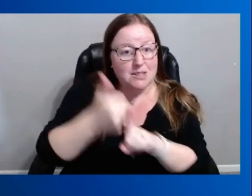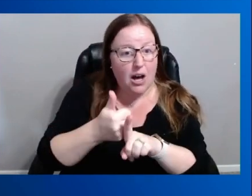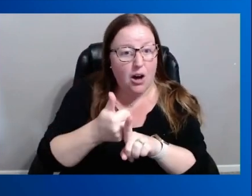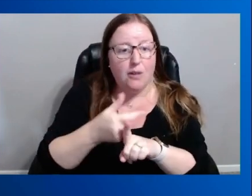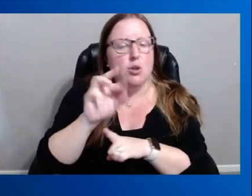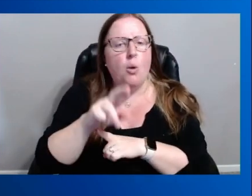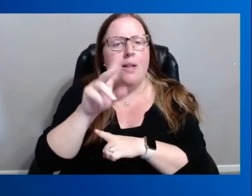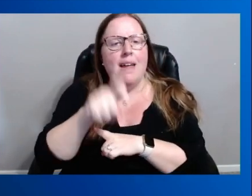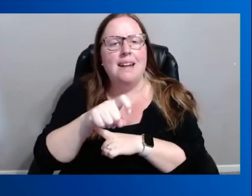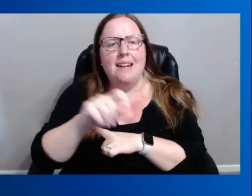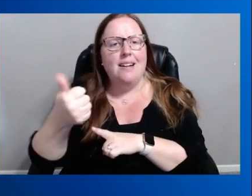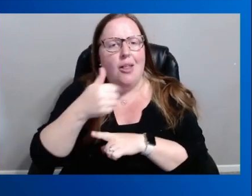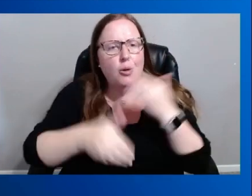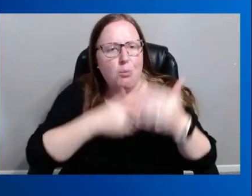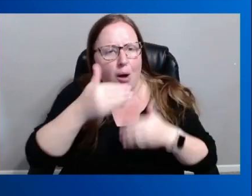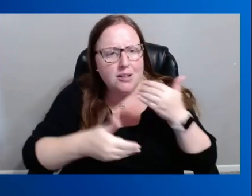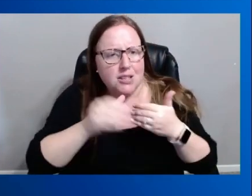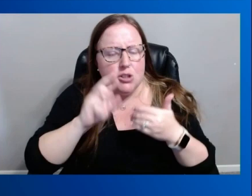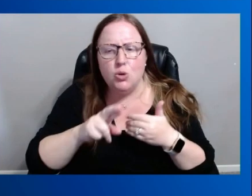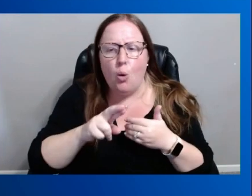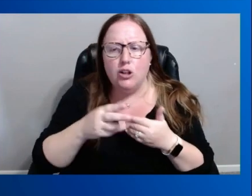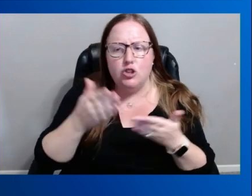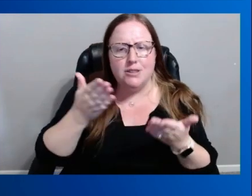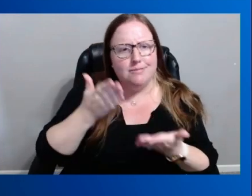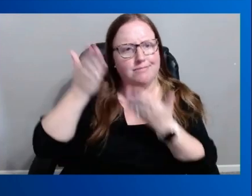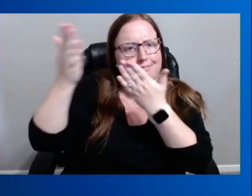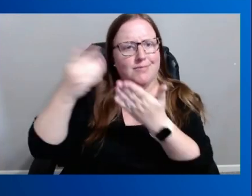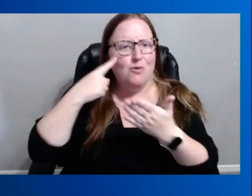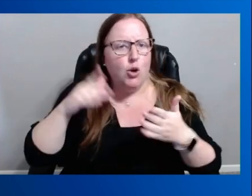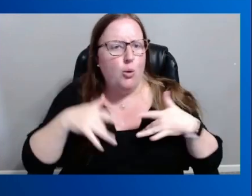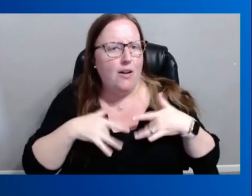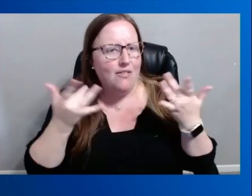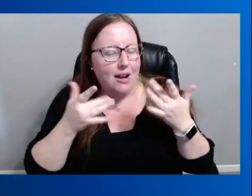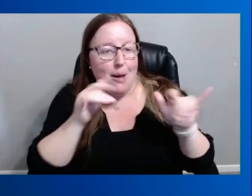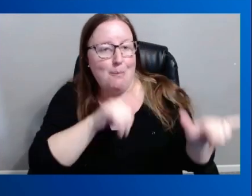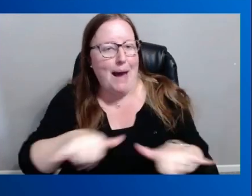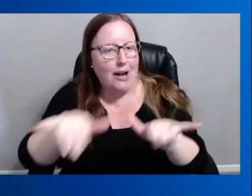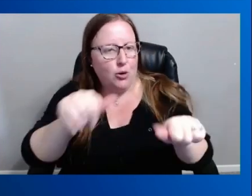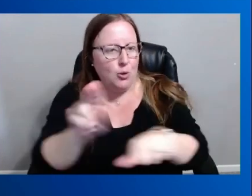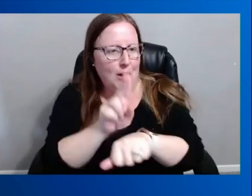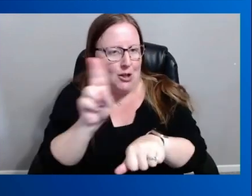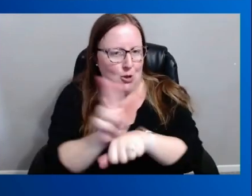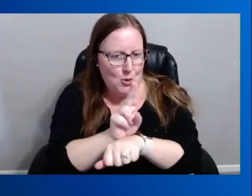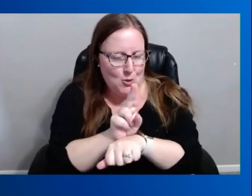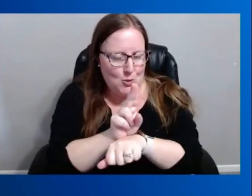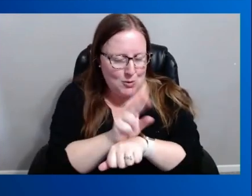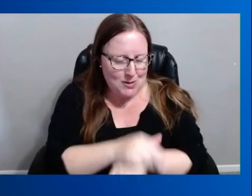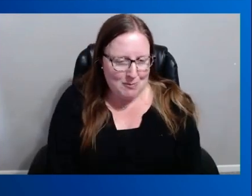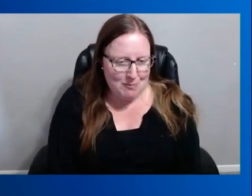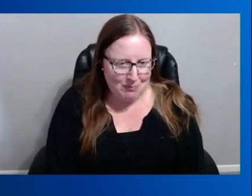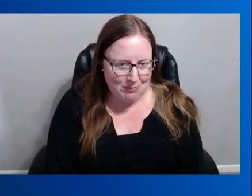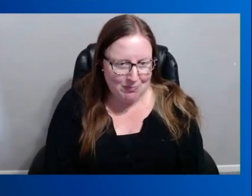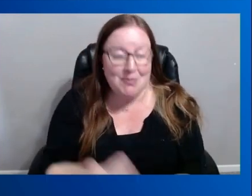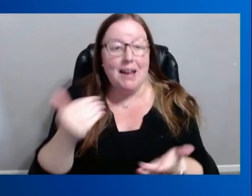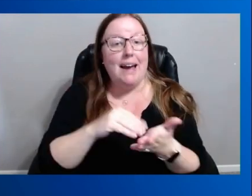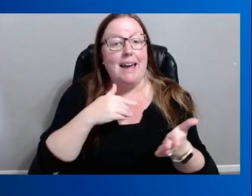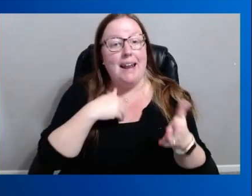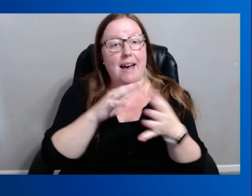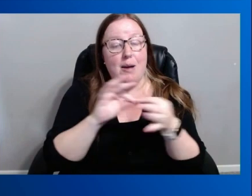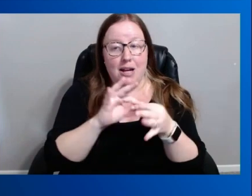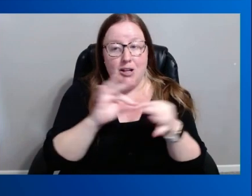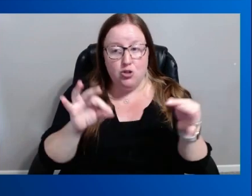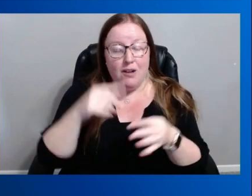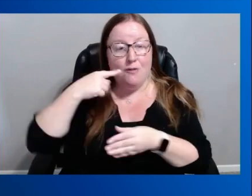process that? Or could you just raise that in your event? Is this a pattern you can use? And also, Again, I mentioned this internal